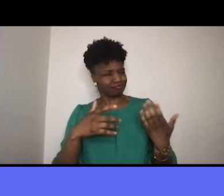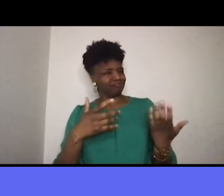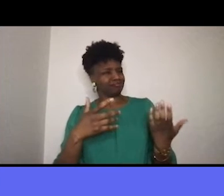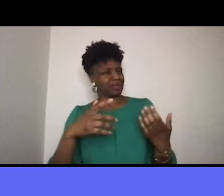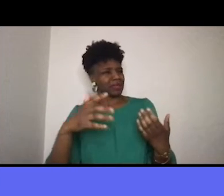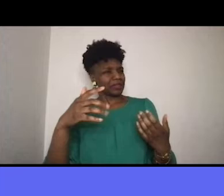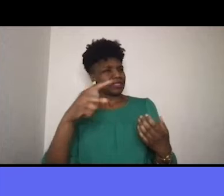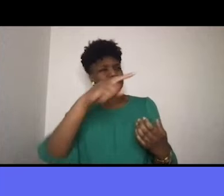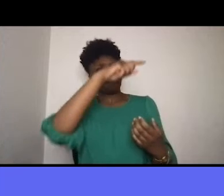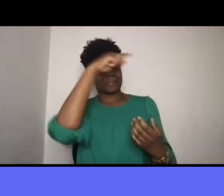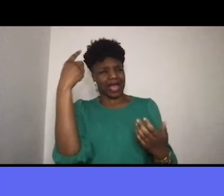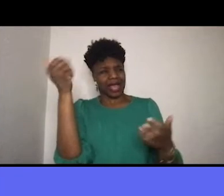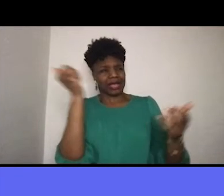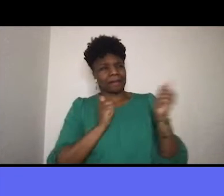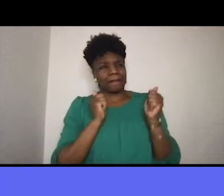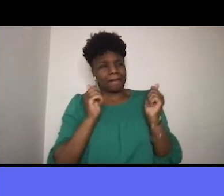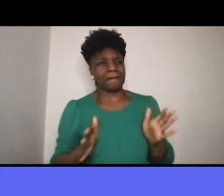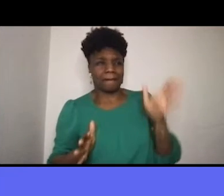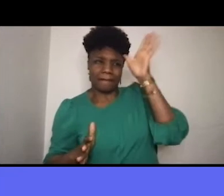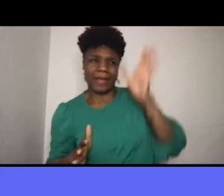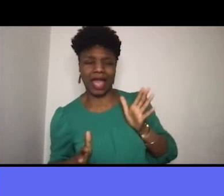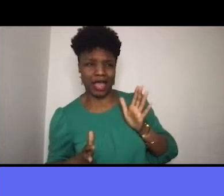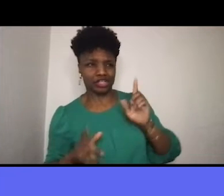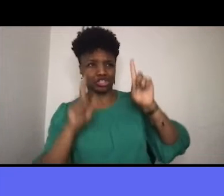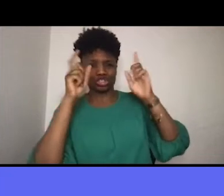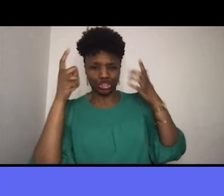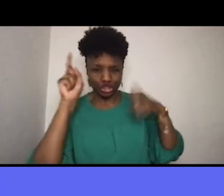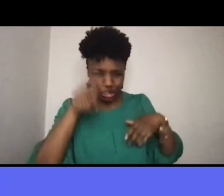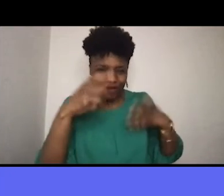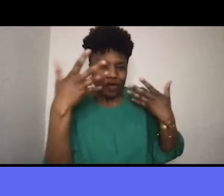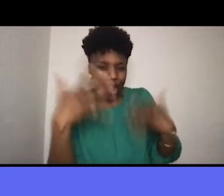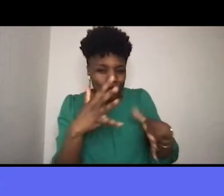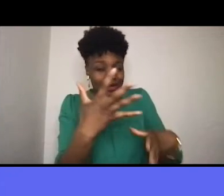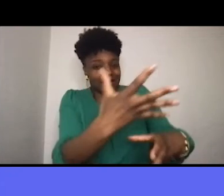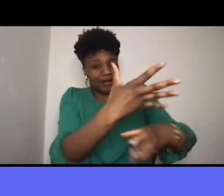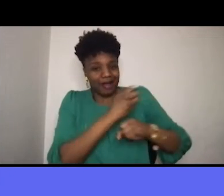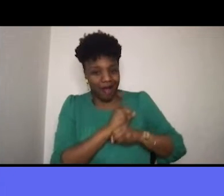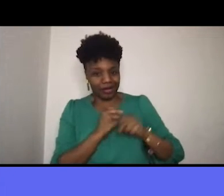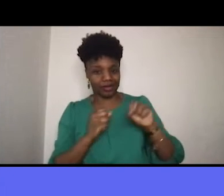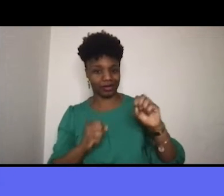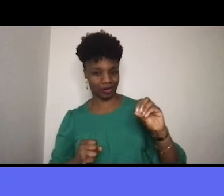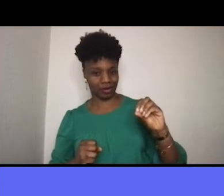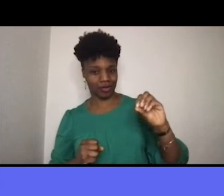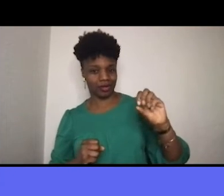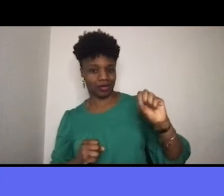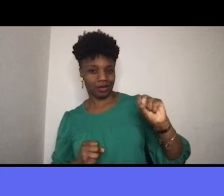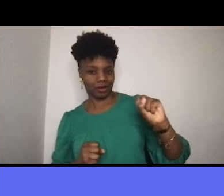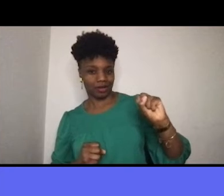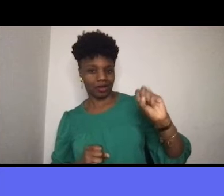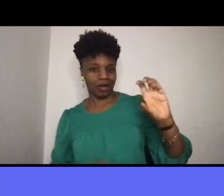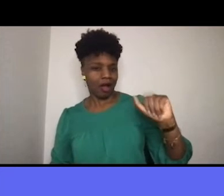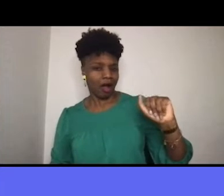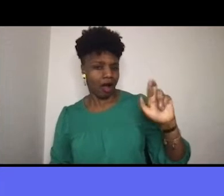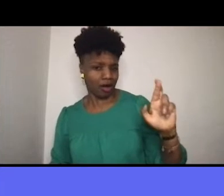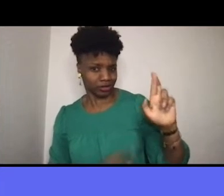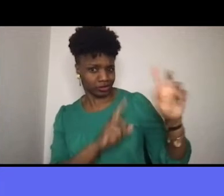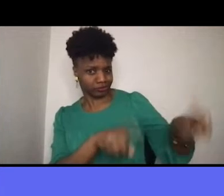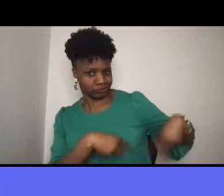time. We're All along. we're just not acknowledging that, when it's like we should have been acknowledged that. That should have been